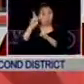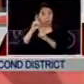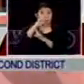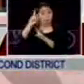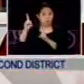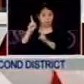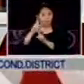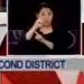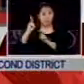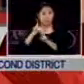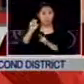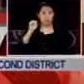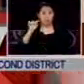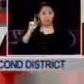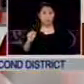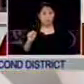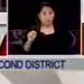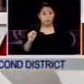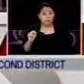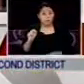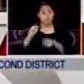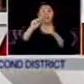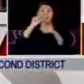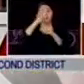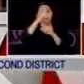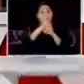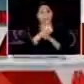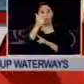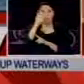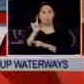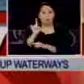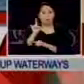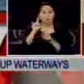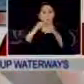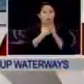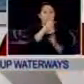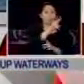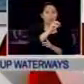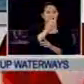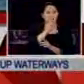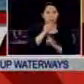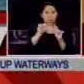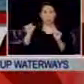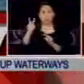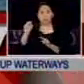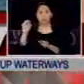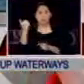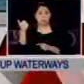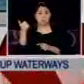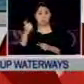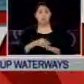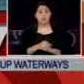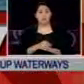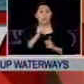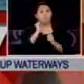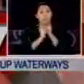the 31st day of December of the years 2002 to 2010. Thus, it is reasonable to issue